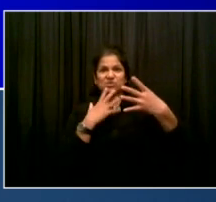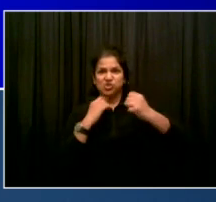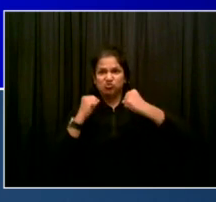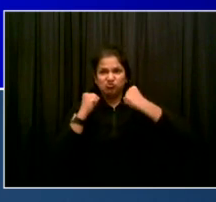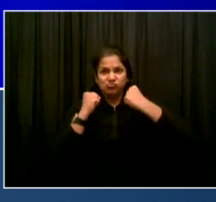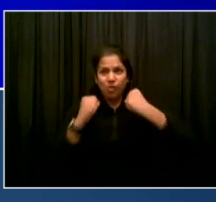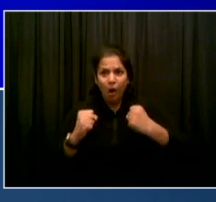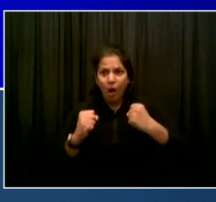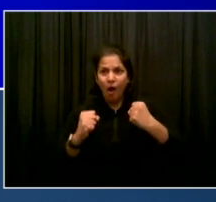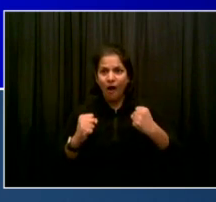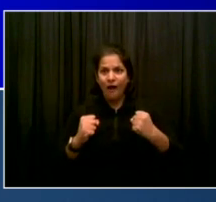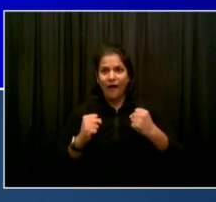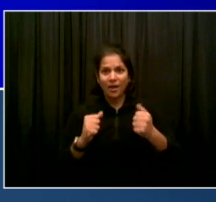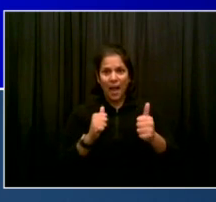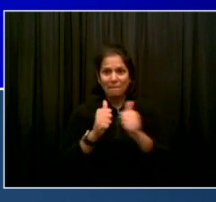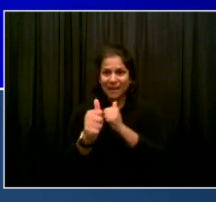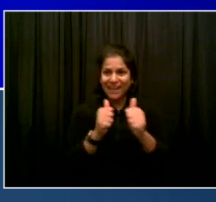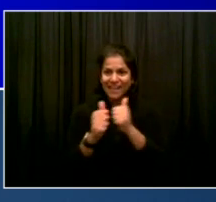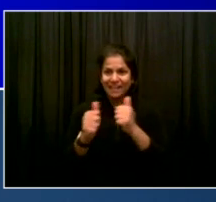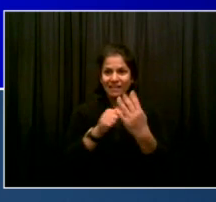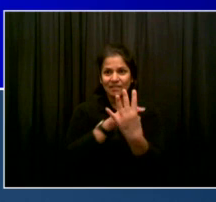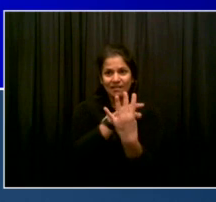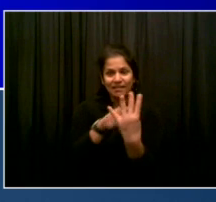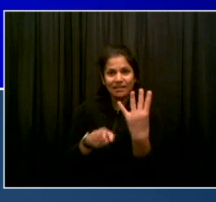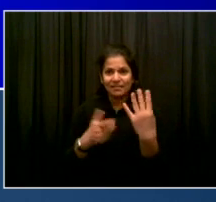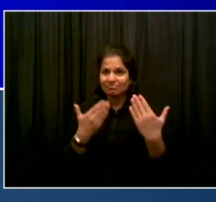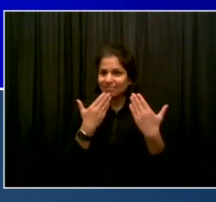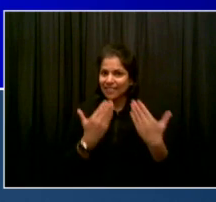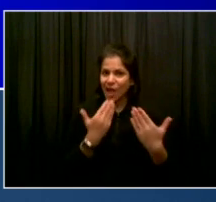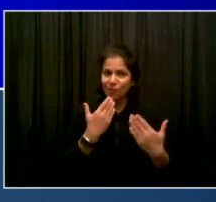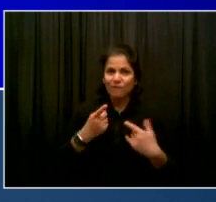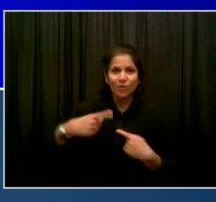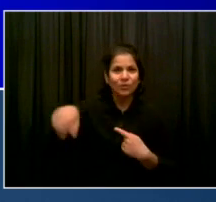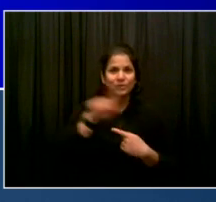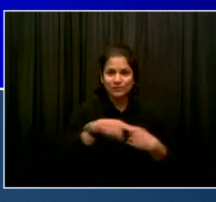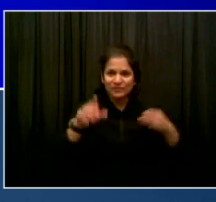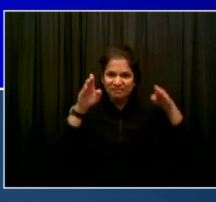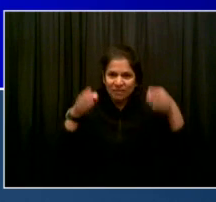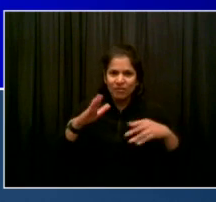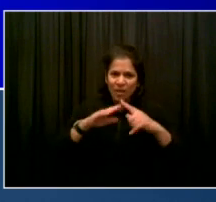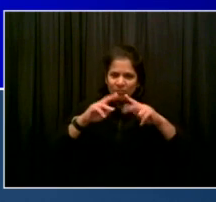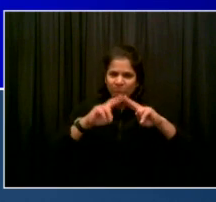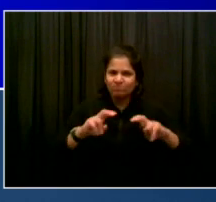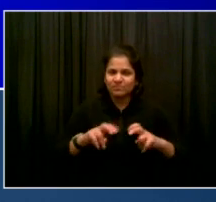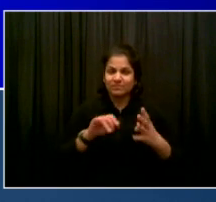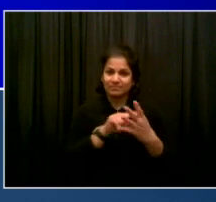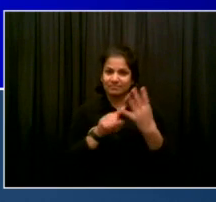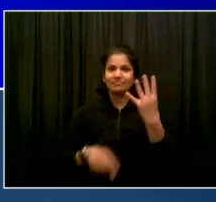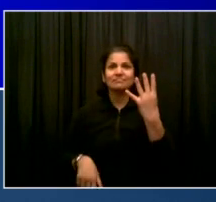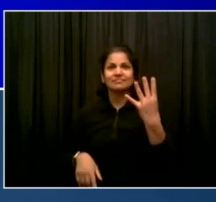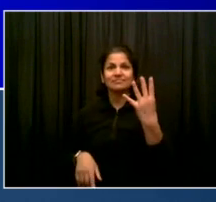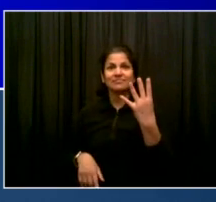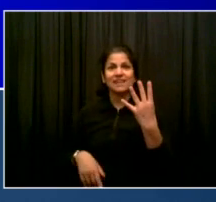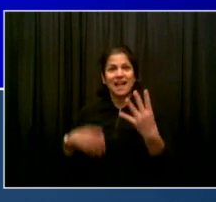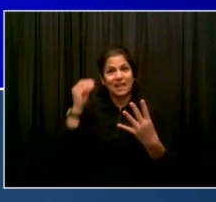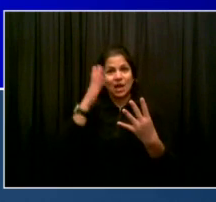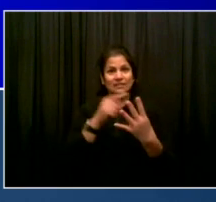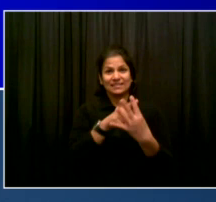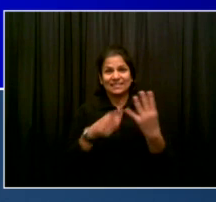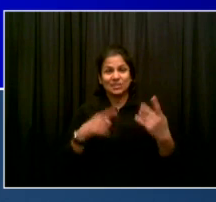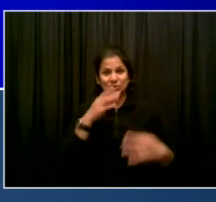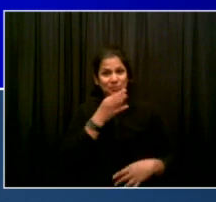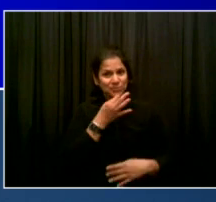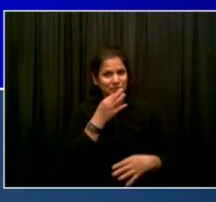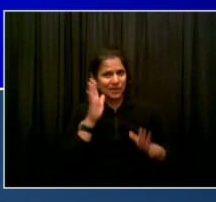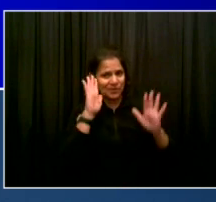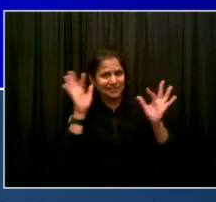and every one of them. And I want them to know that this decision is coming very, very soon. And then we're going to start to make big changes